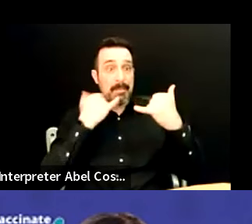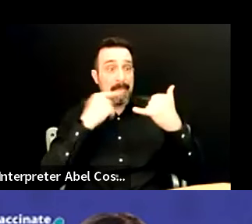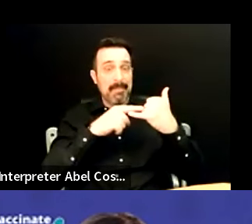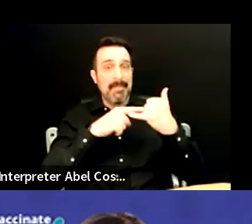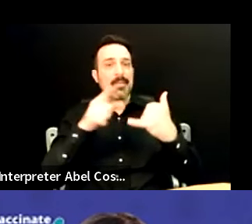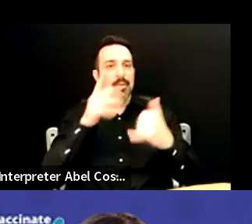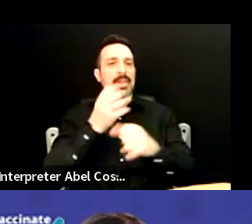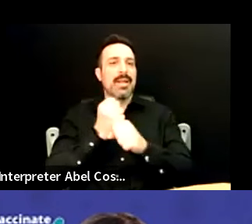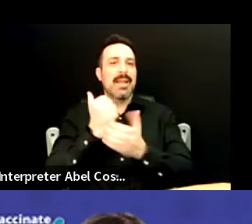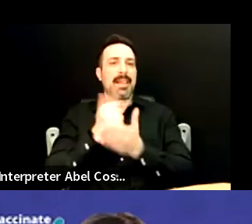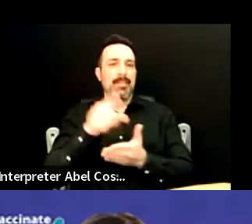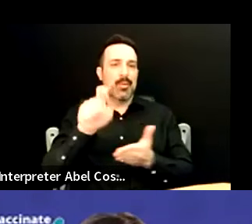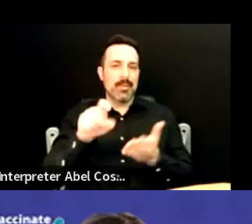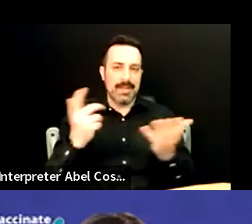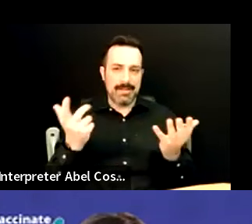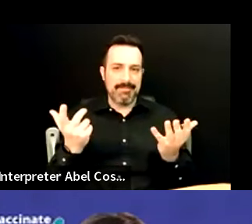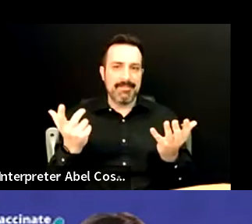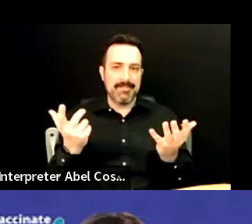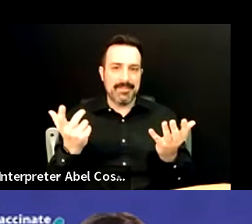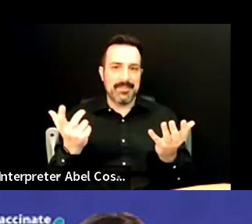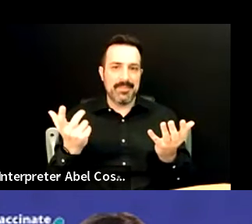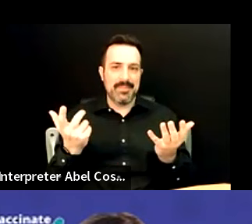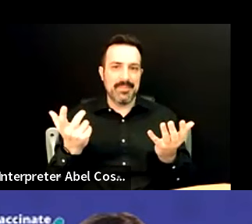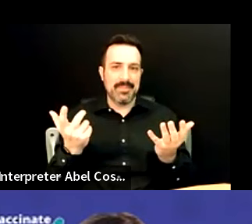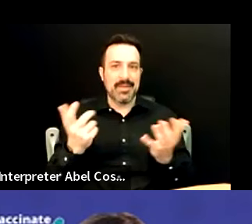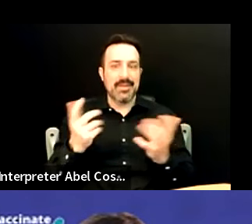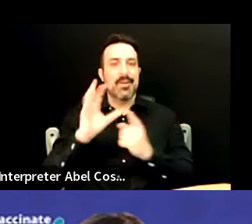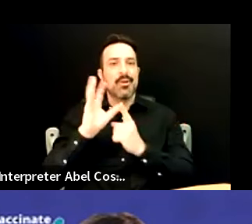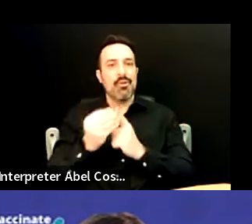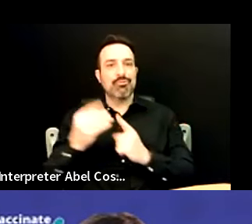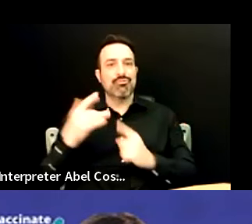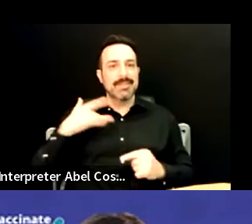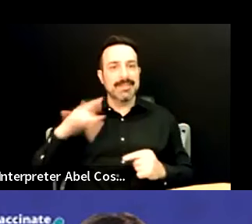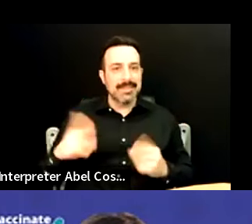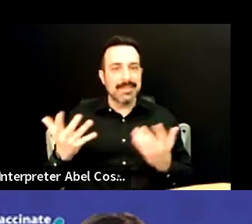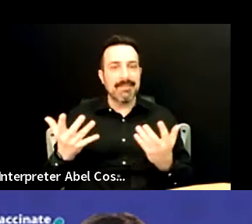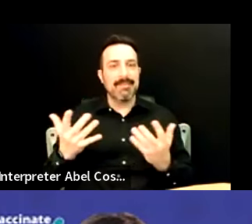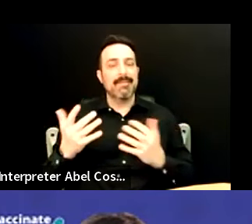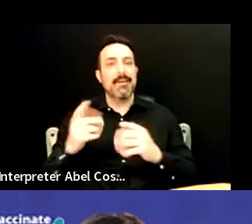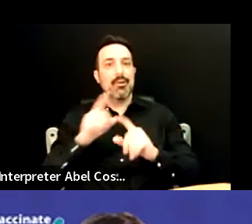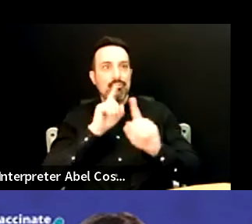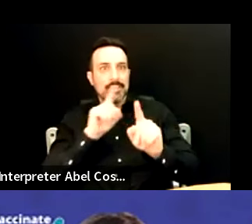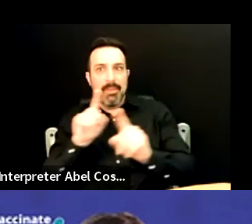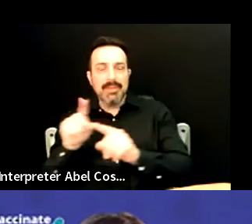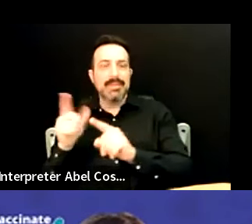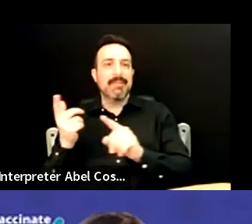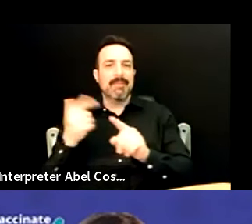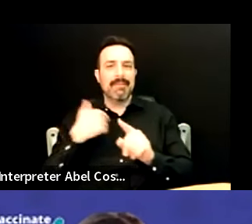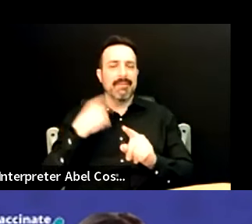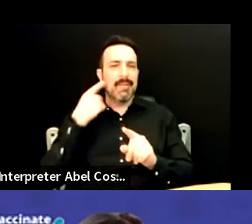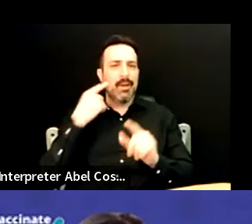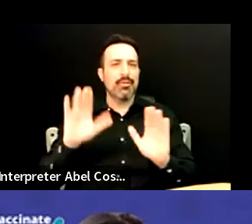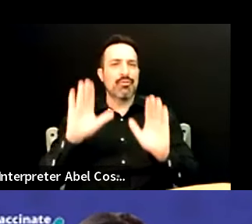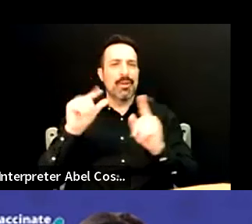need, right? That it's culturally sensitive, it's responsive. I heard a great